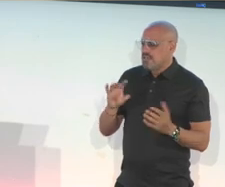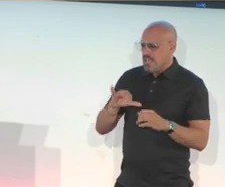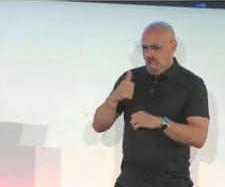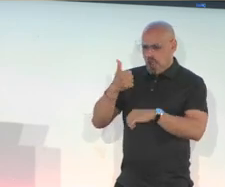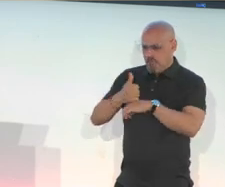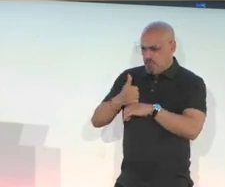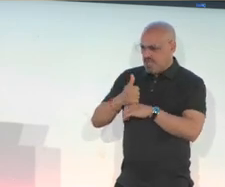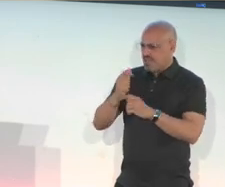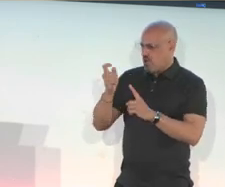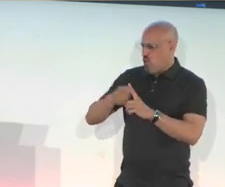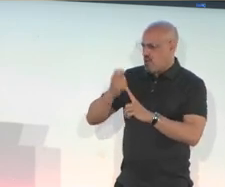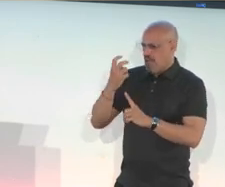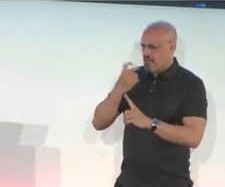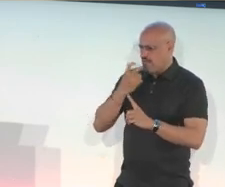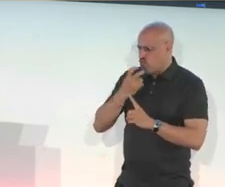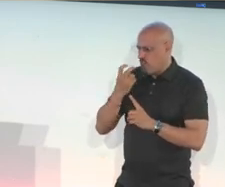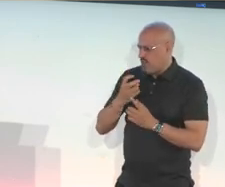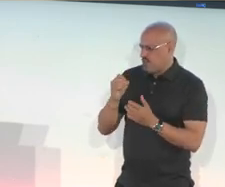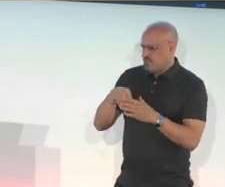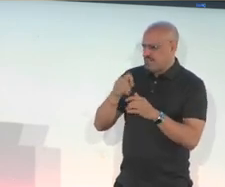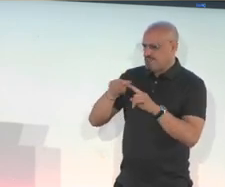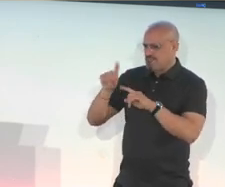in implementing automated lip reading in XR systems.